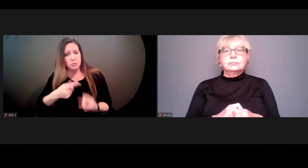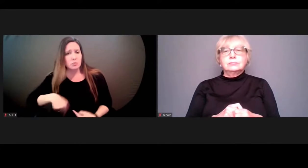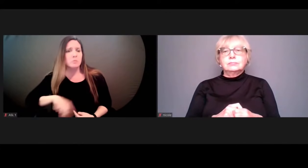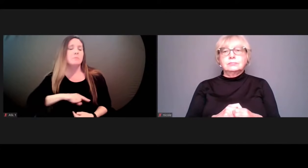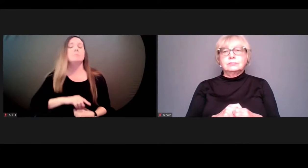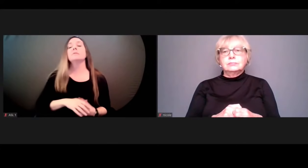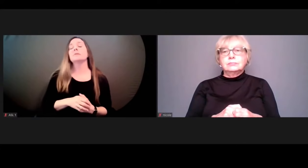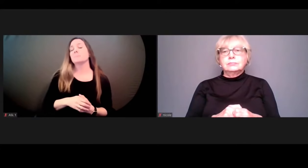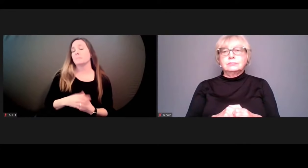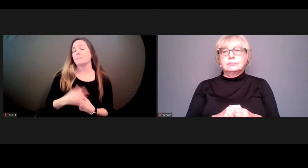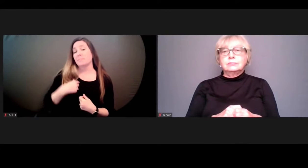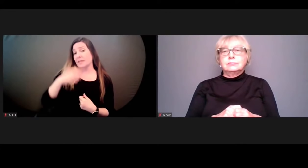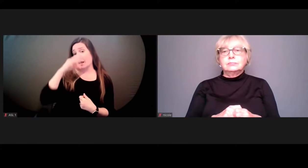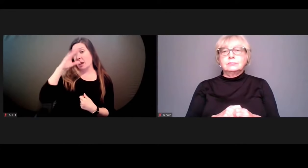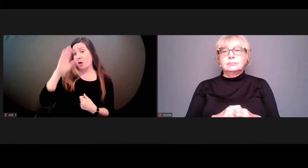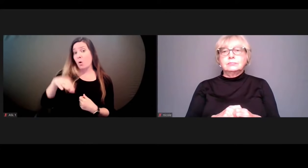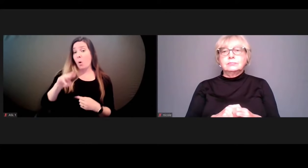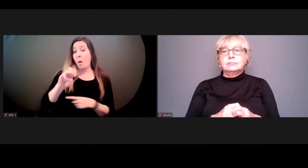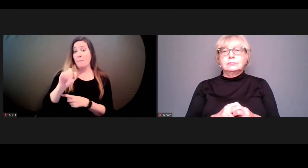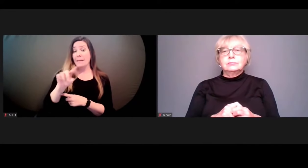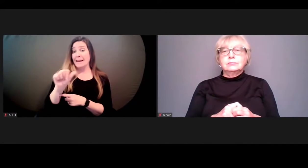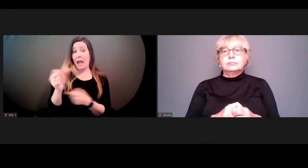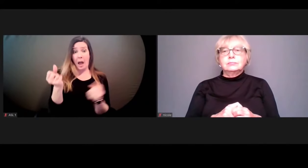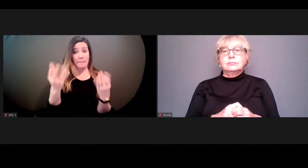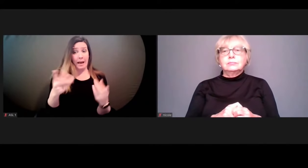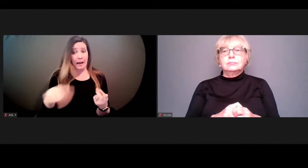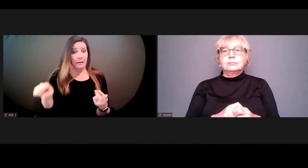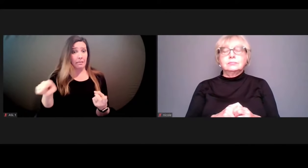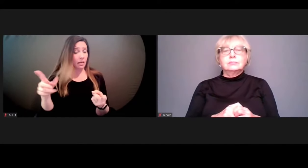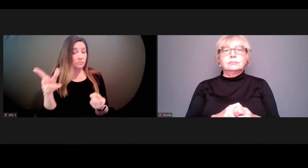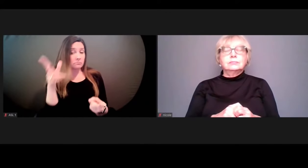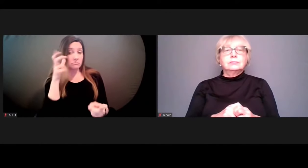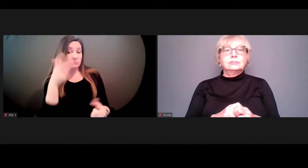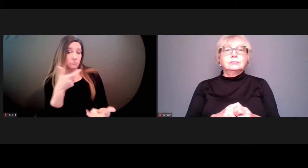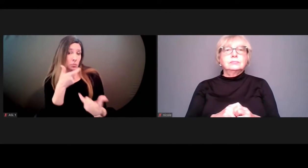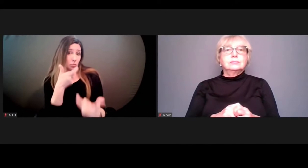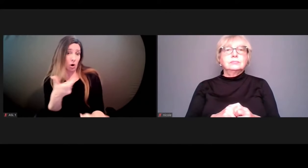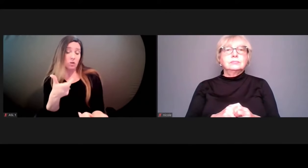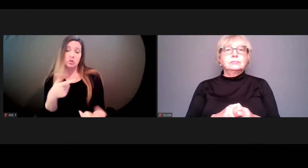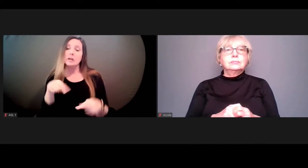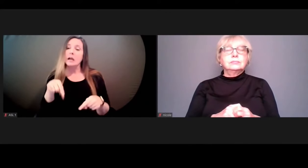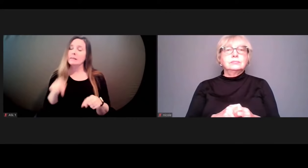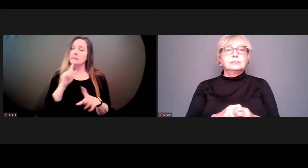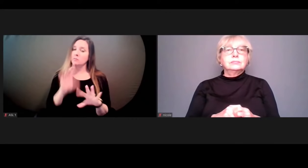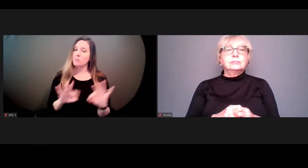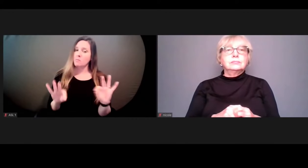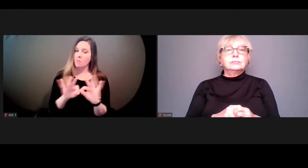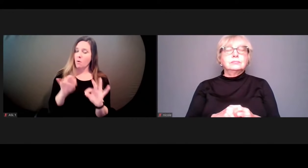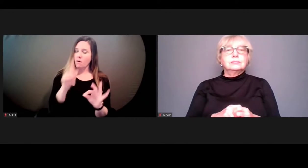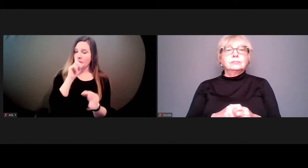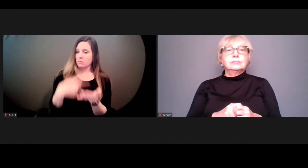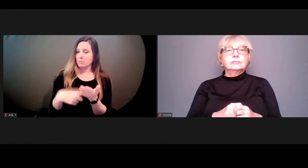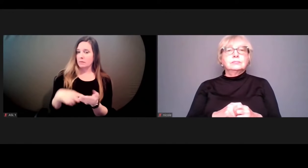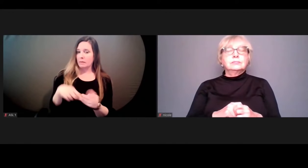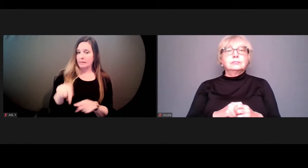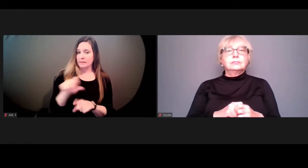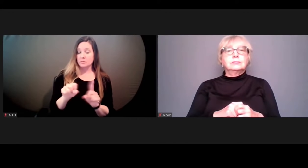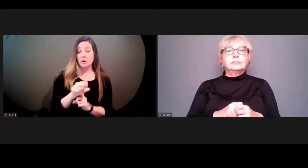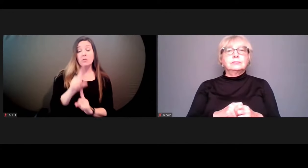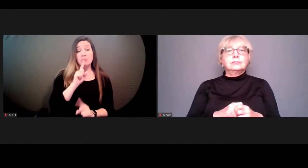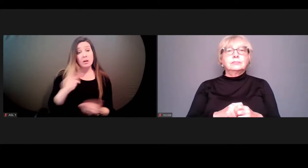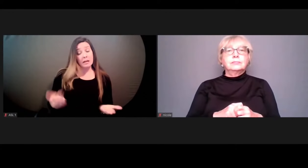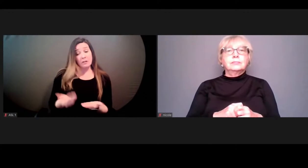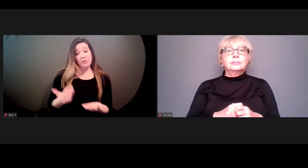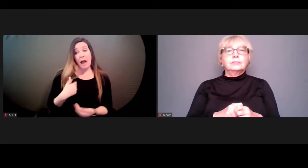I know there's a lot of media listening on, and I think it's important to address this matter. There are really two Ottawas. There's the Ottawa and